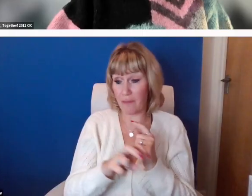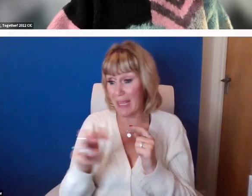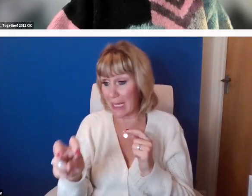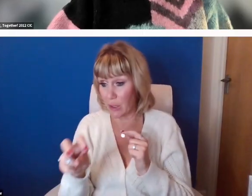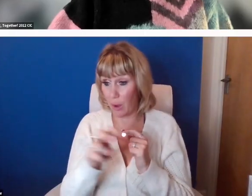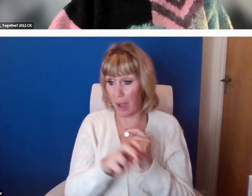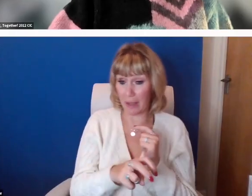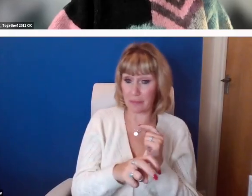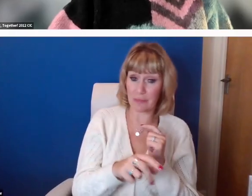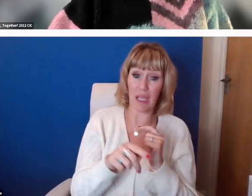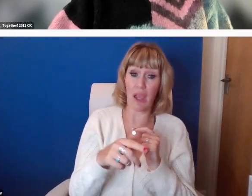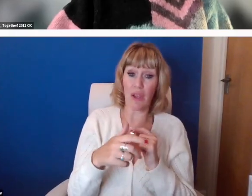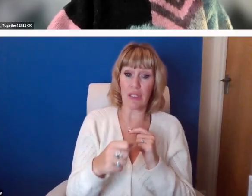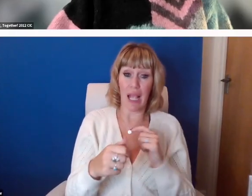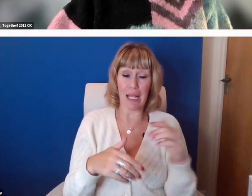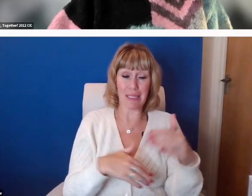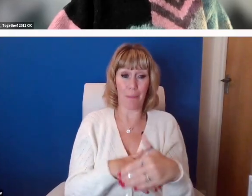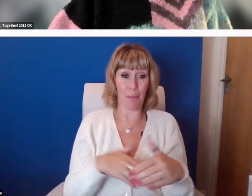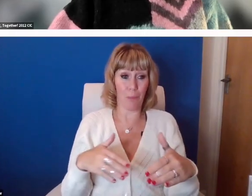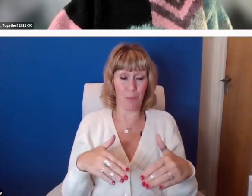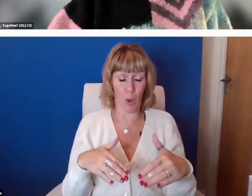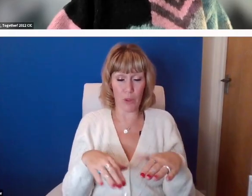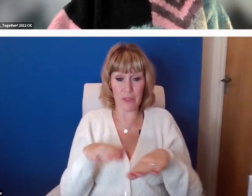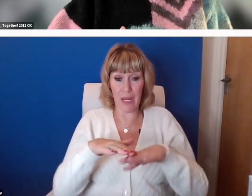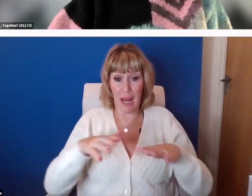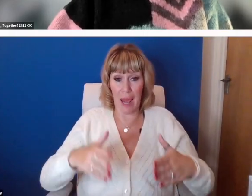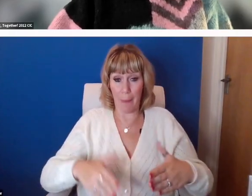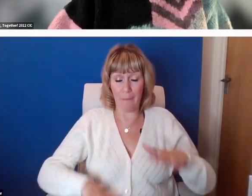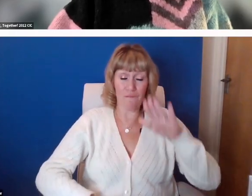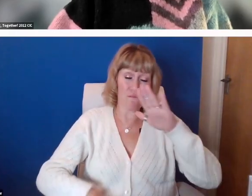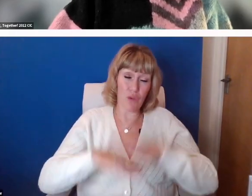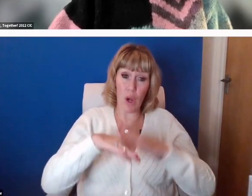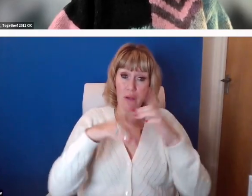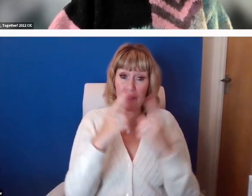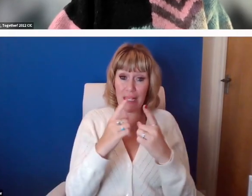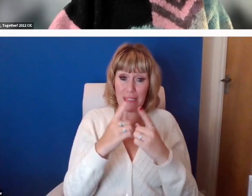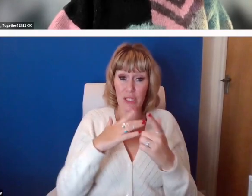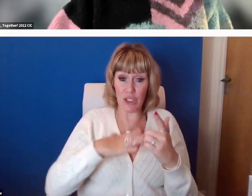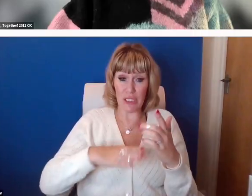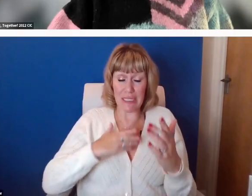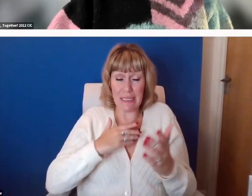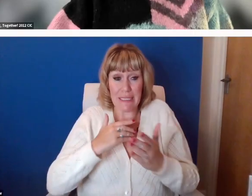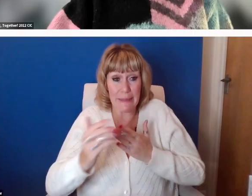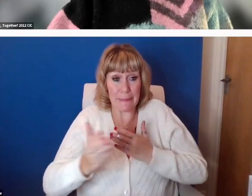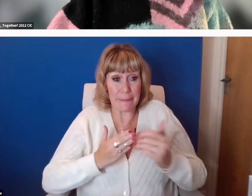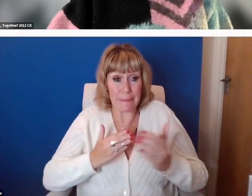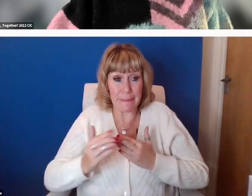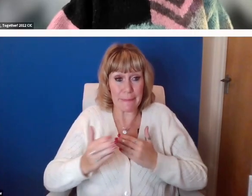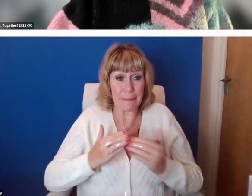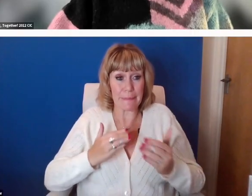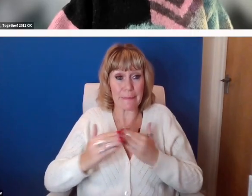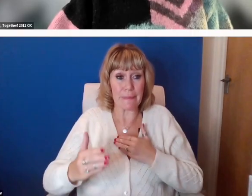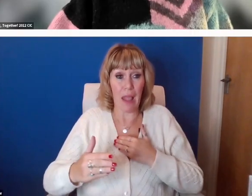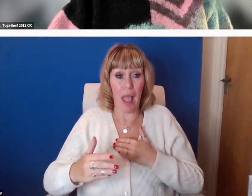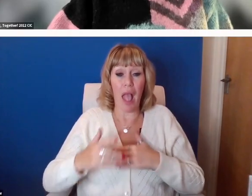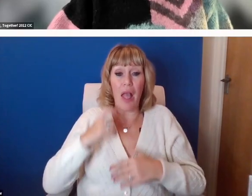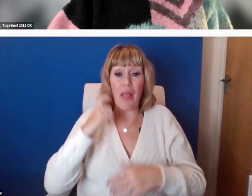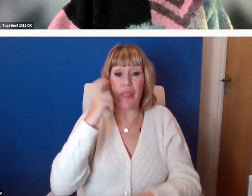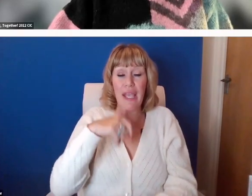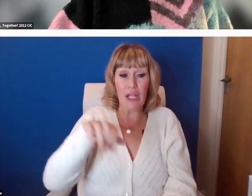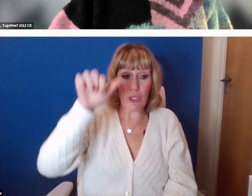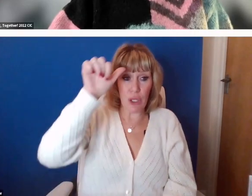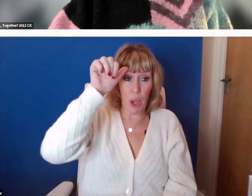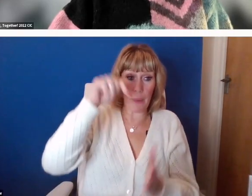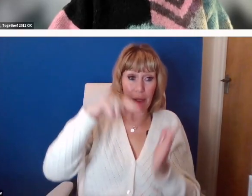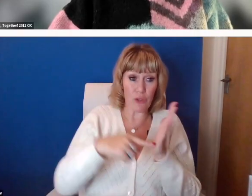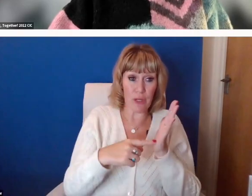she's got a box on her lap that's full of things that she's actively going to go and do. I think, knowing Tracy, that possibly